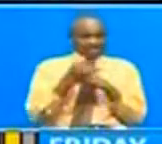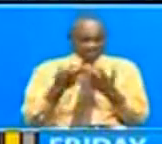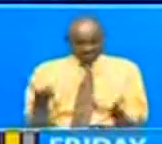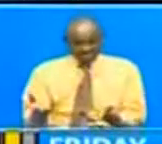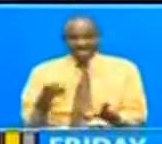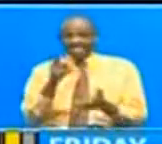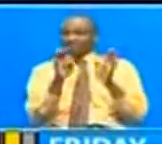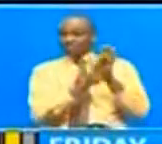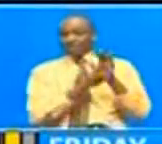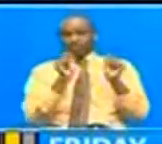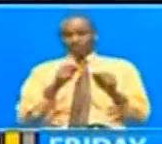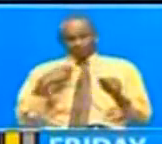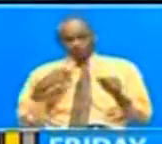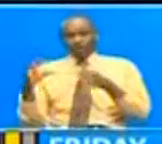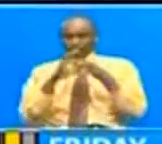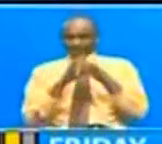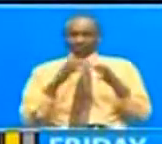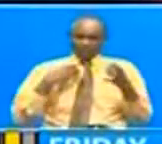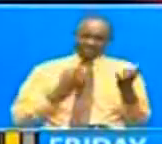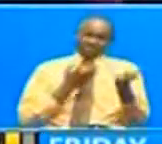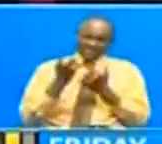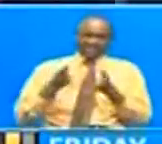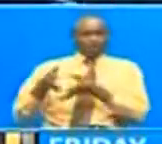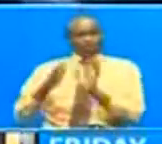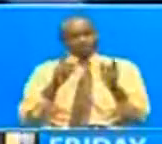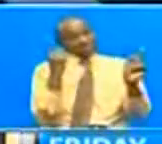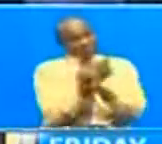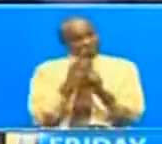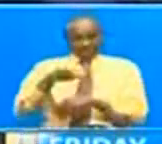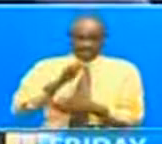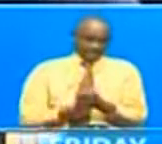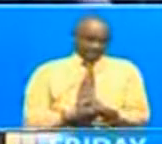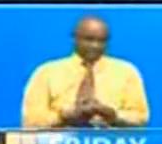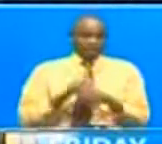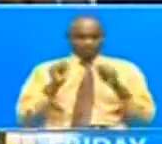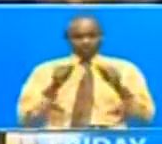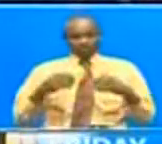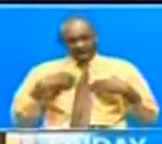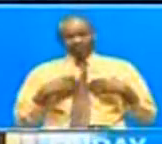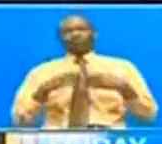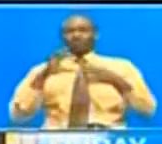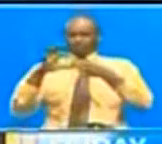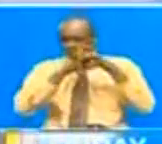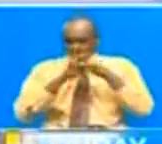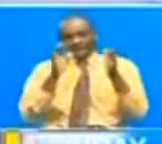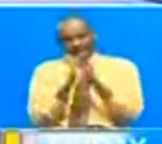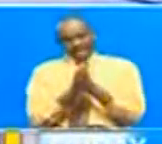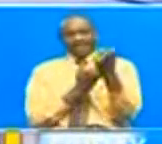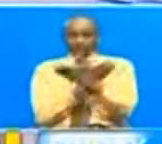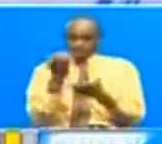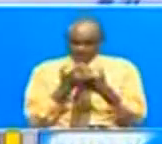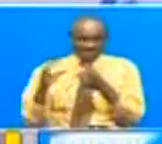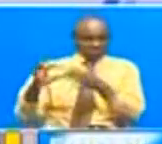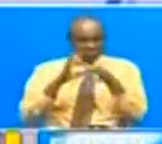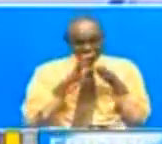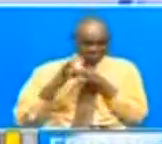set up to enable cooperatives exploit business opportunities in the region and enhance strong collaborations and economic engagements in